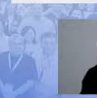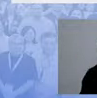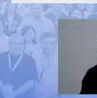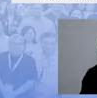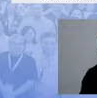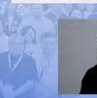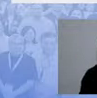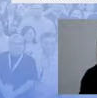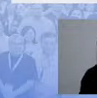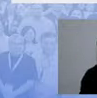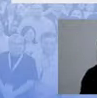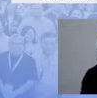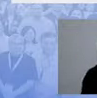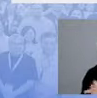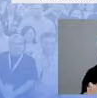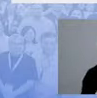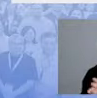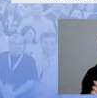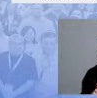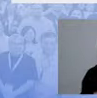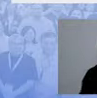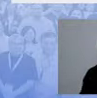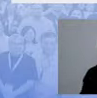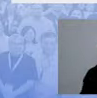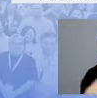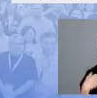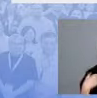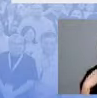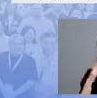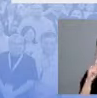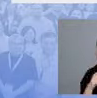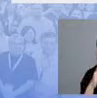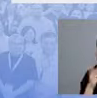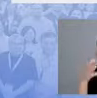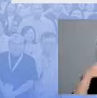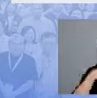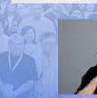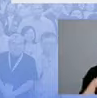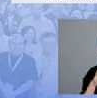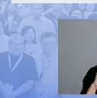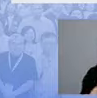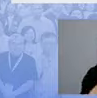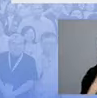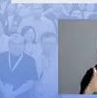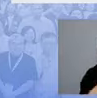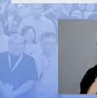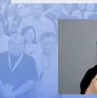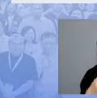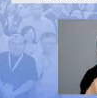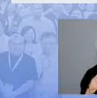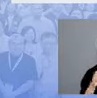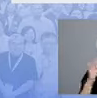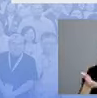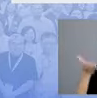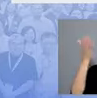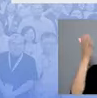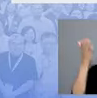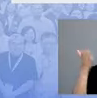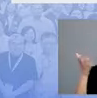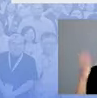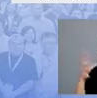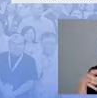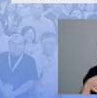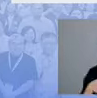social work into place. And then we have people who are involved in the process, the powerful people that become army that